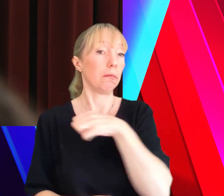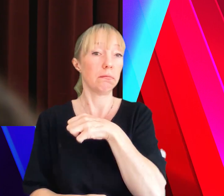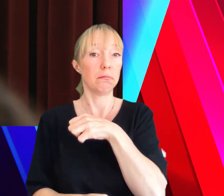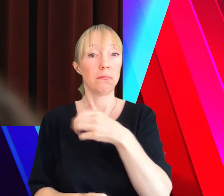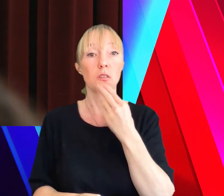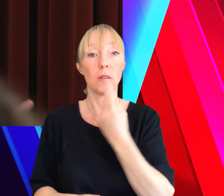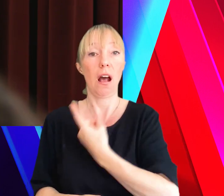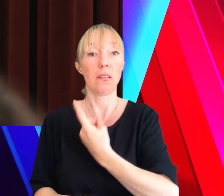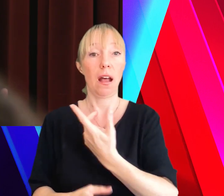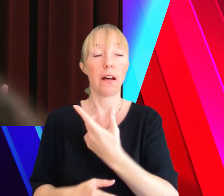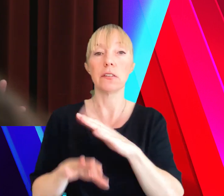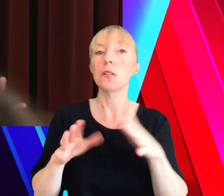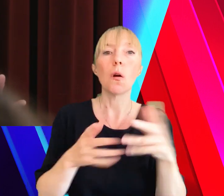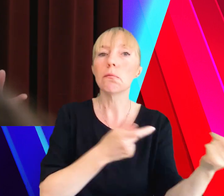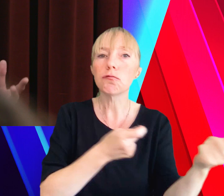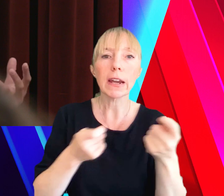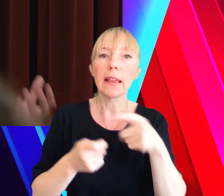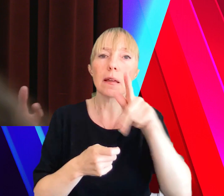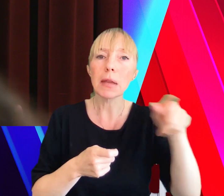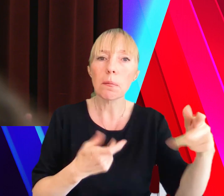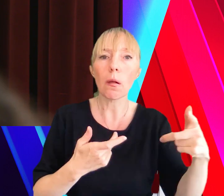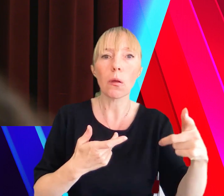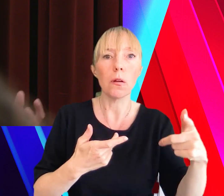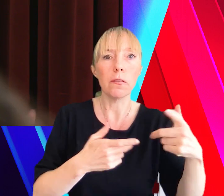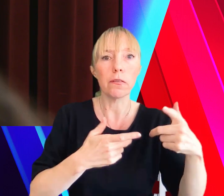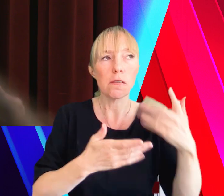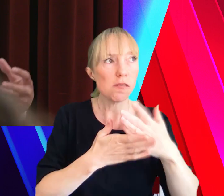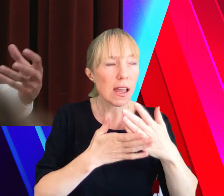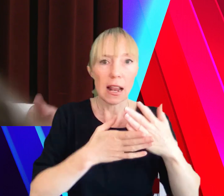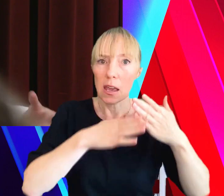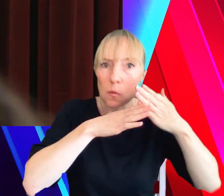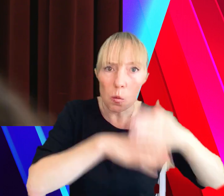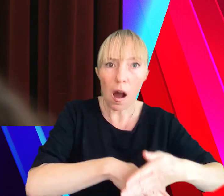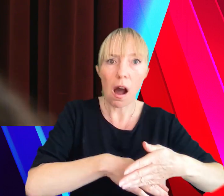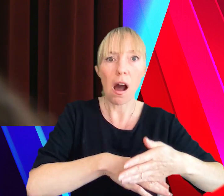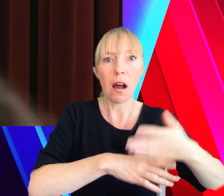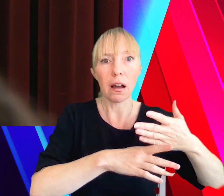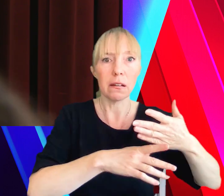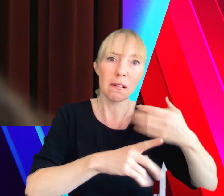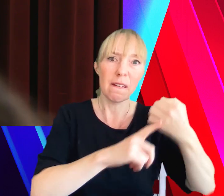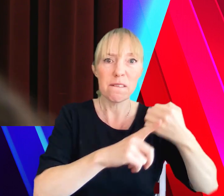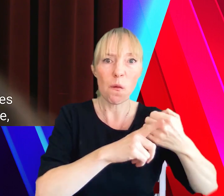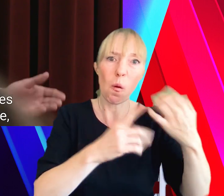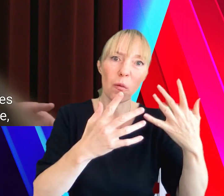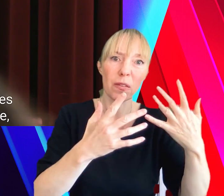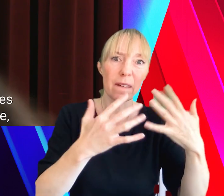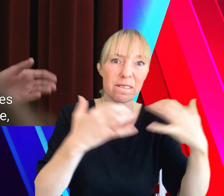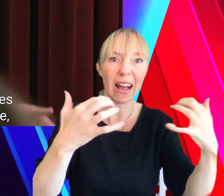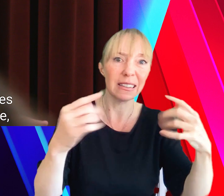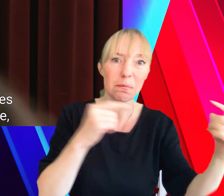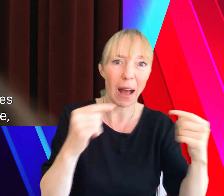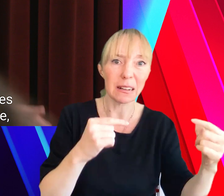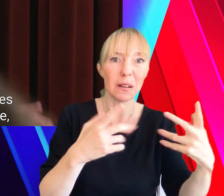ourselves now, rather than like bring the people who've like shaped that and put the work in, who've fought the